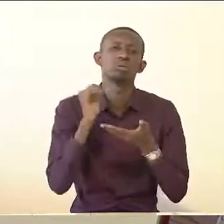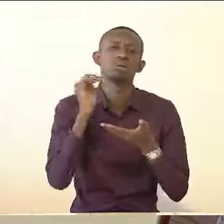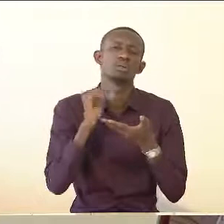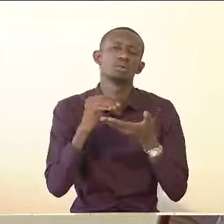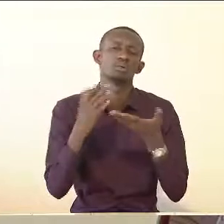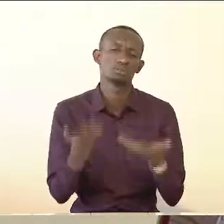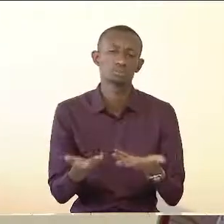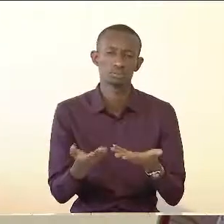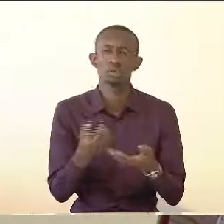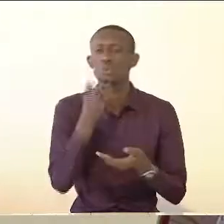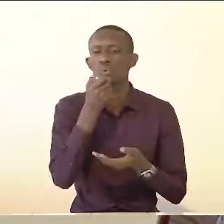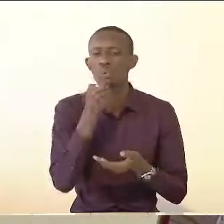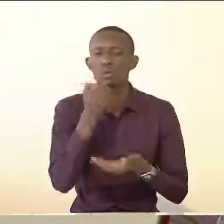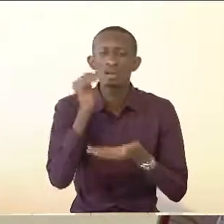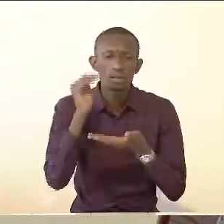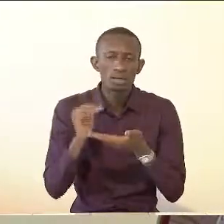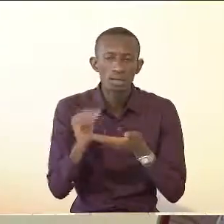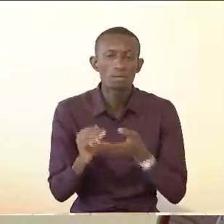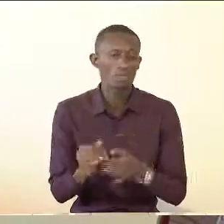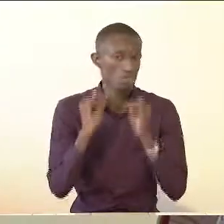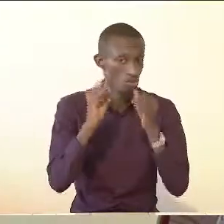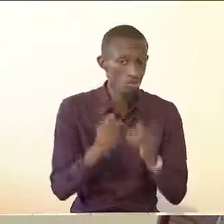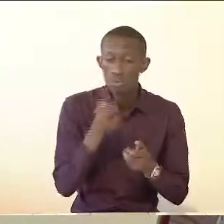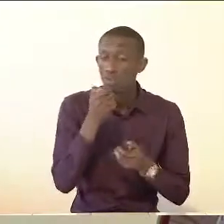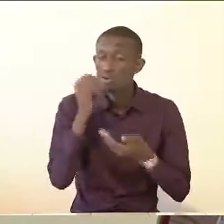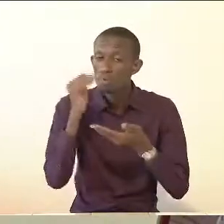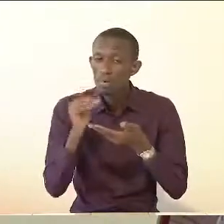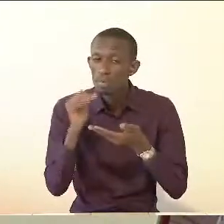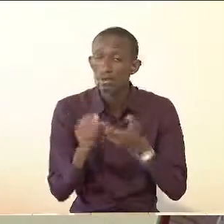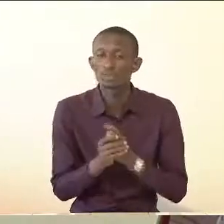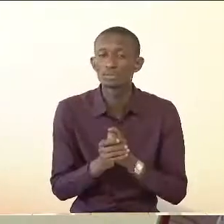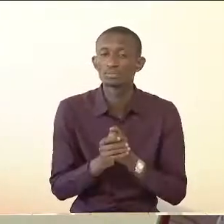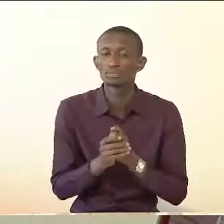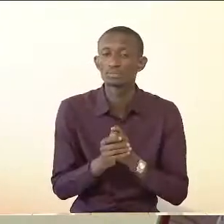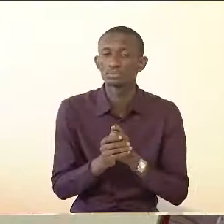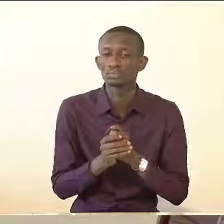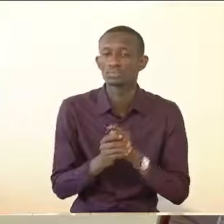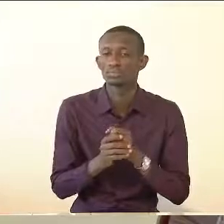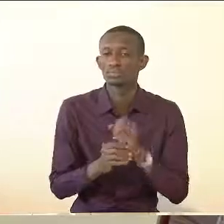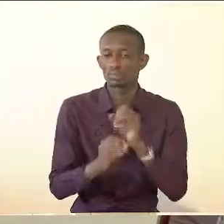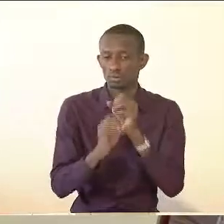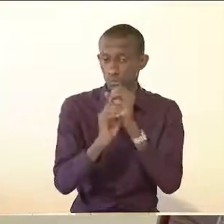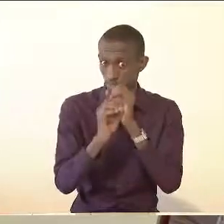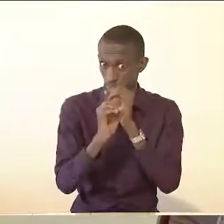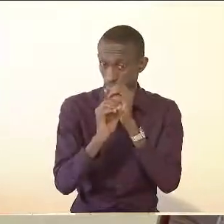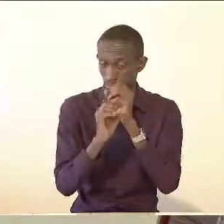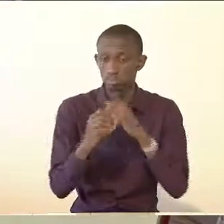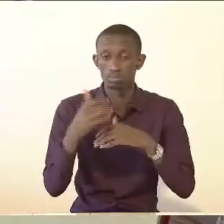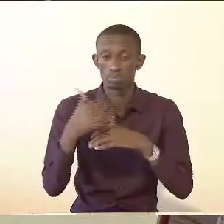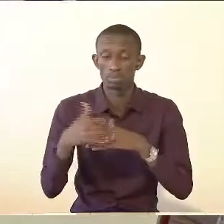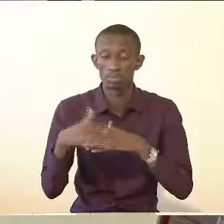from our body. If there is less heat being lost in our body, so vasoconstriction in general, it reduces,